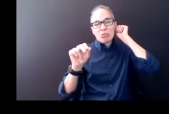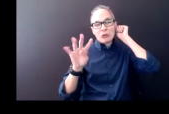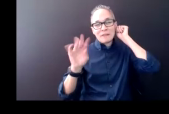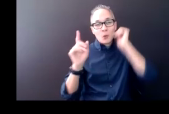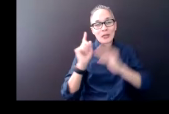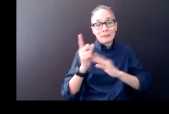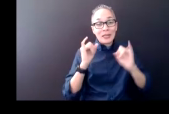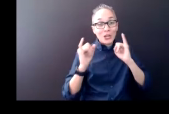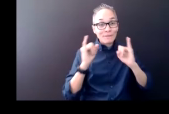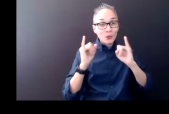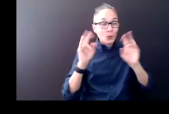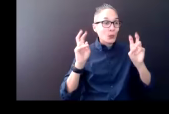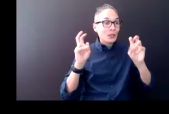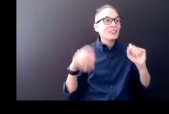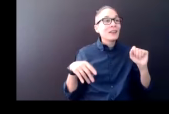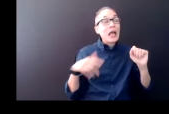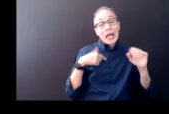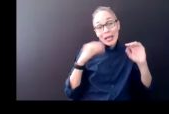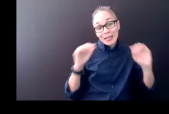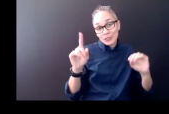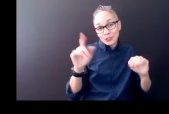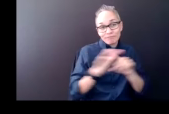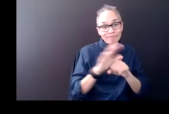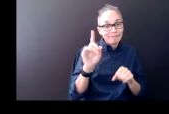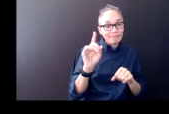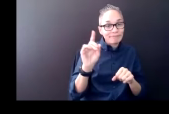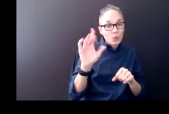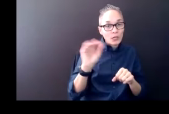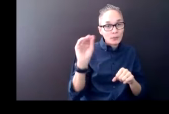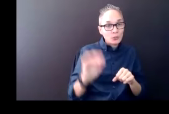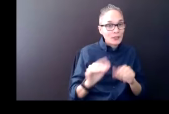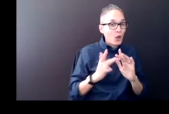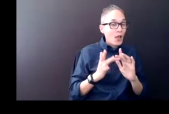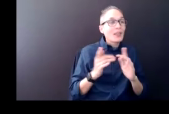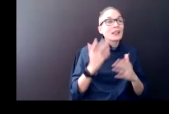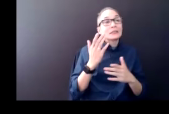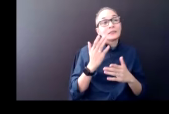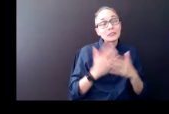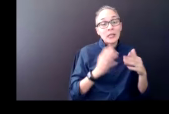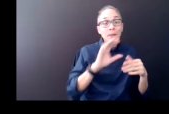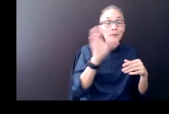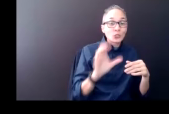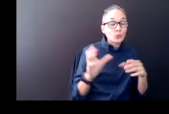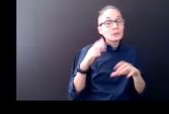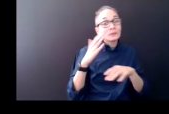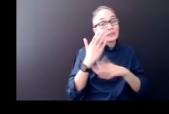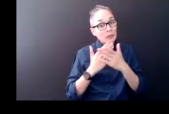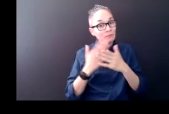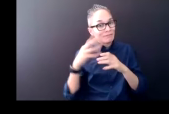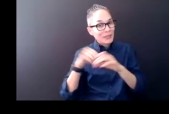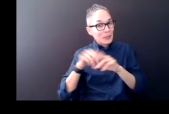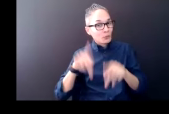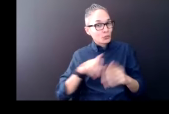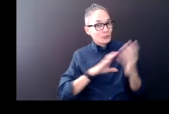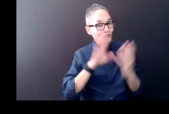40-minute interview. Now, in this case, because I teach 100% online, some of them come on Zoom, some of them come in on campus, okay?